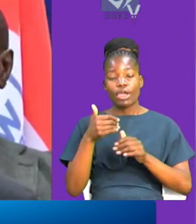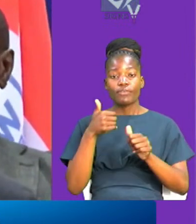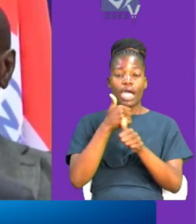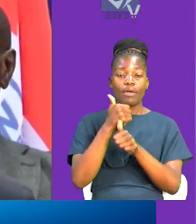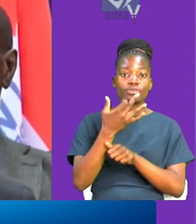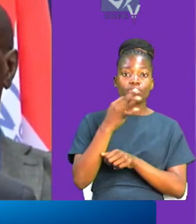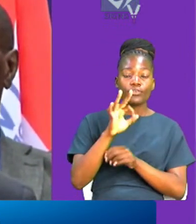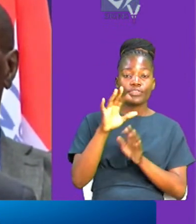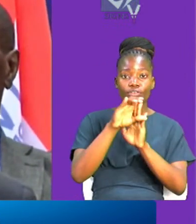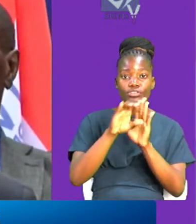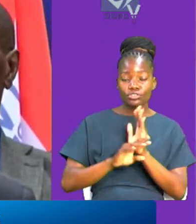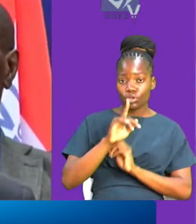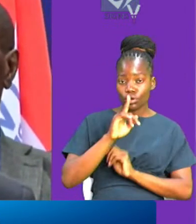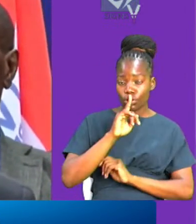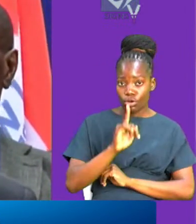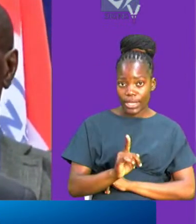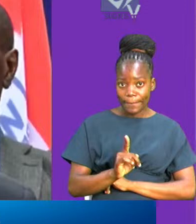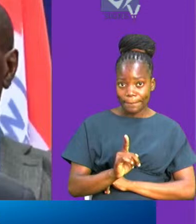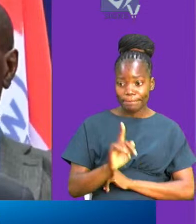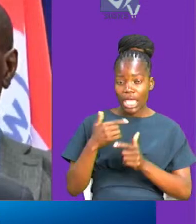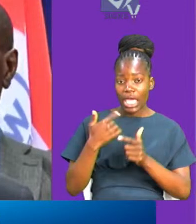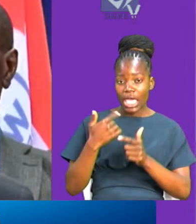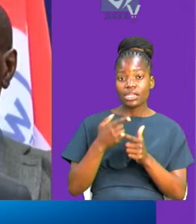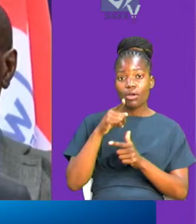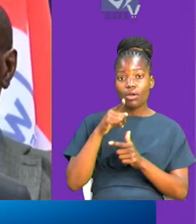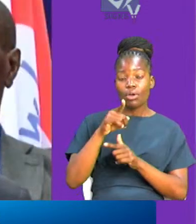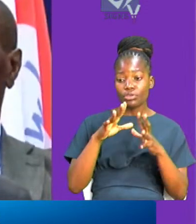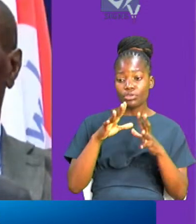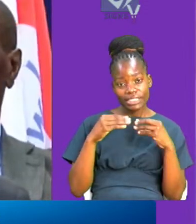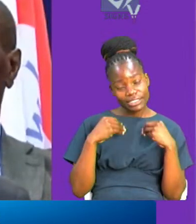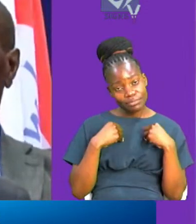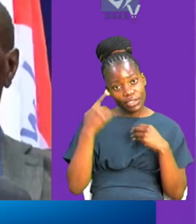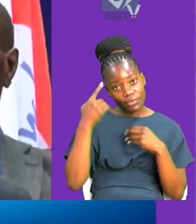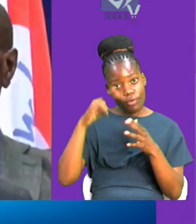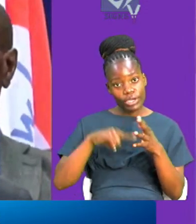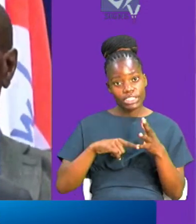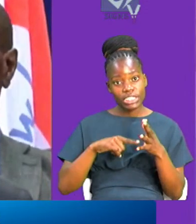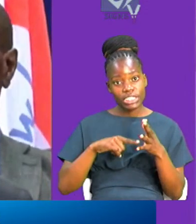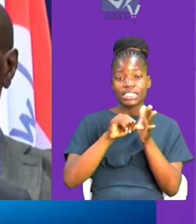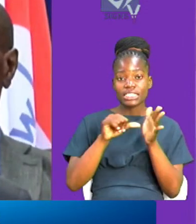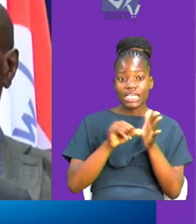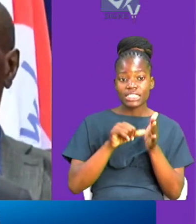order, then you are courting for a real disaster. On this issue,